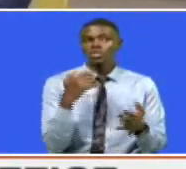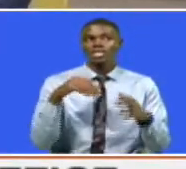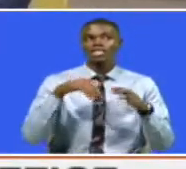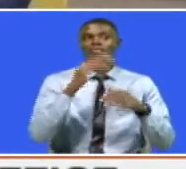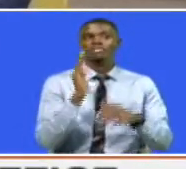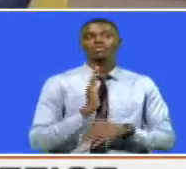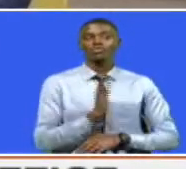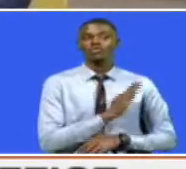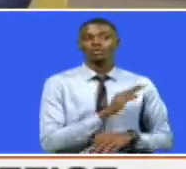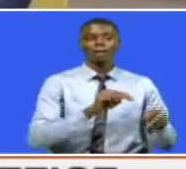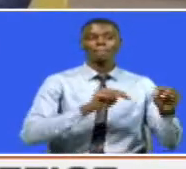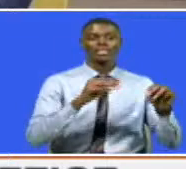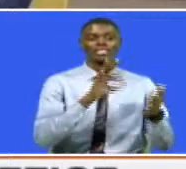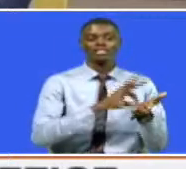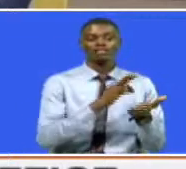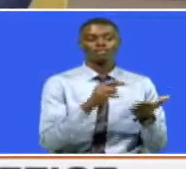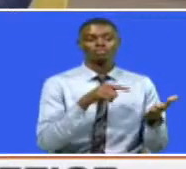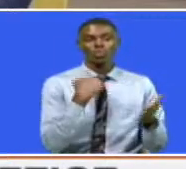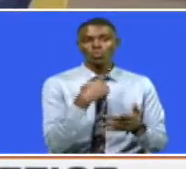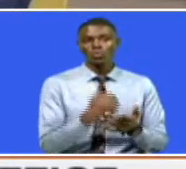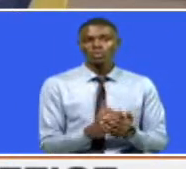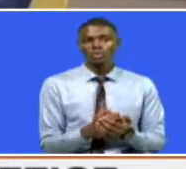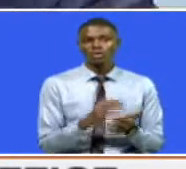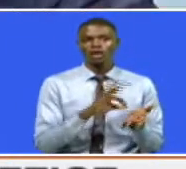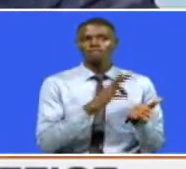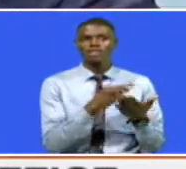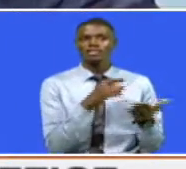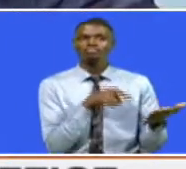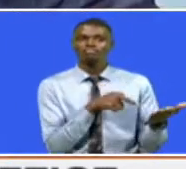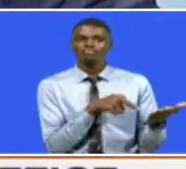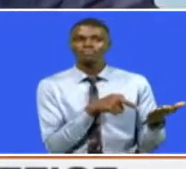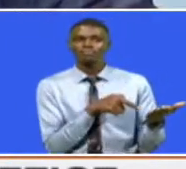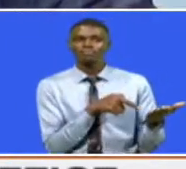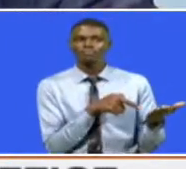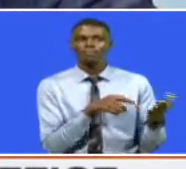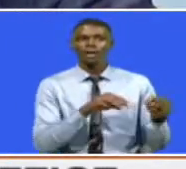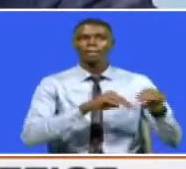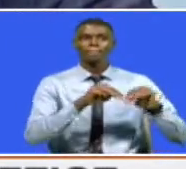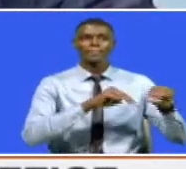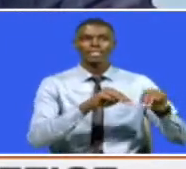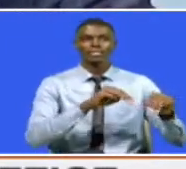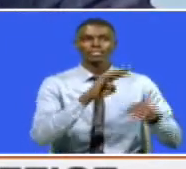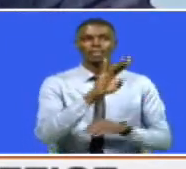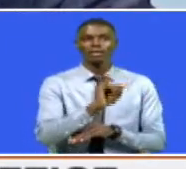a board? Yeah. The fund is actually being managed